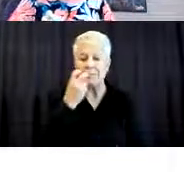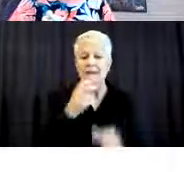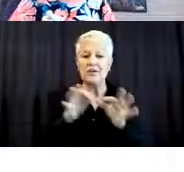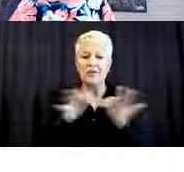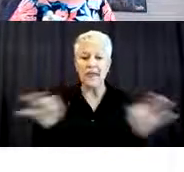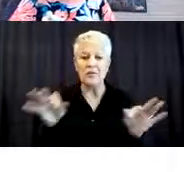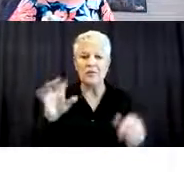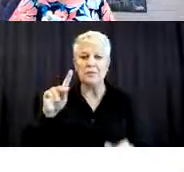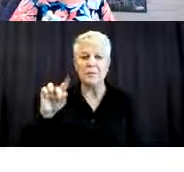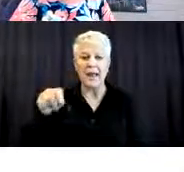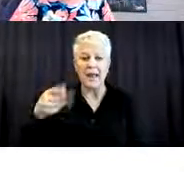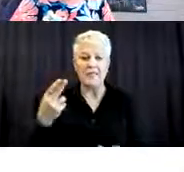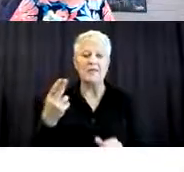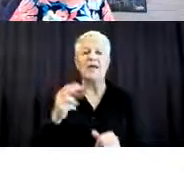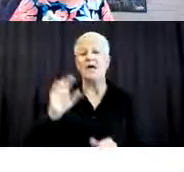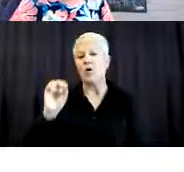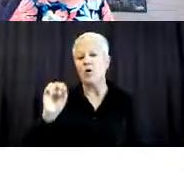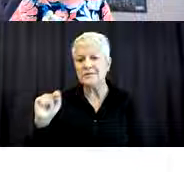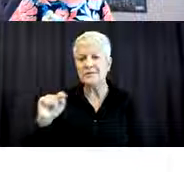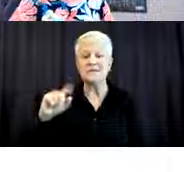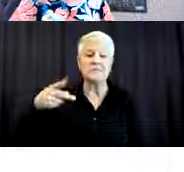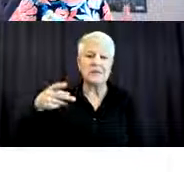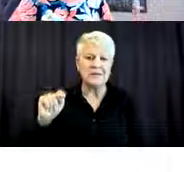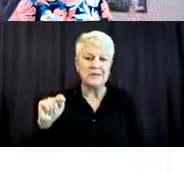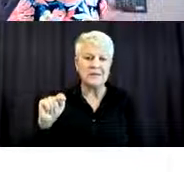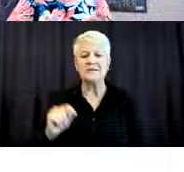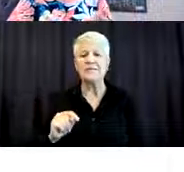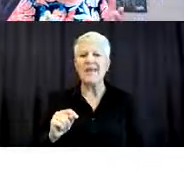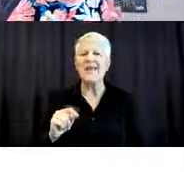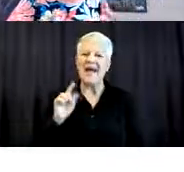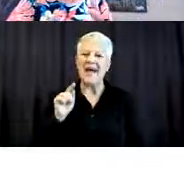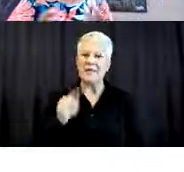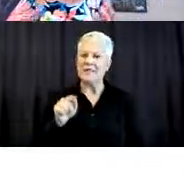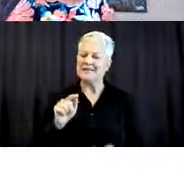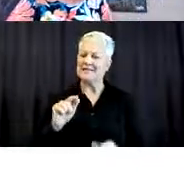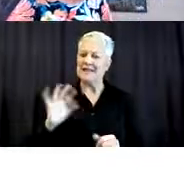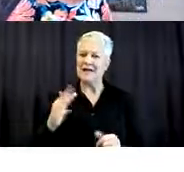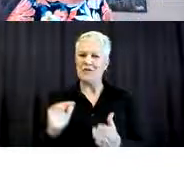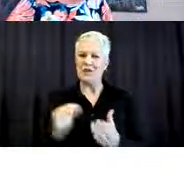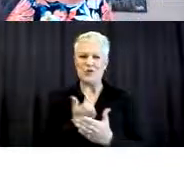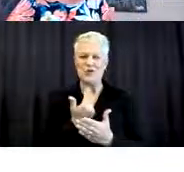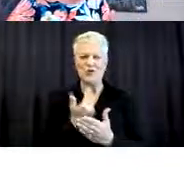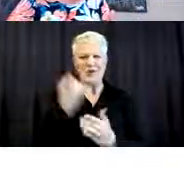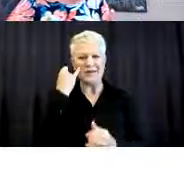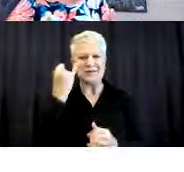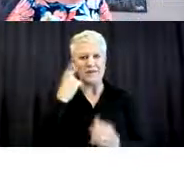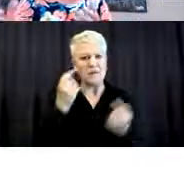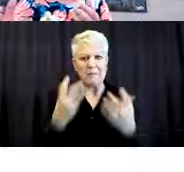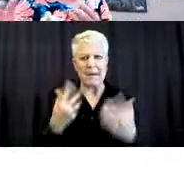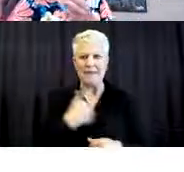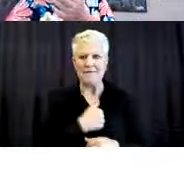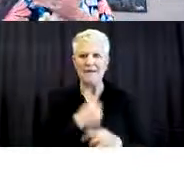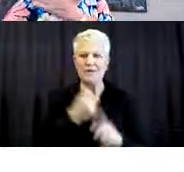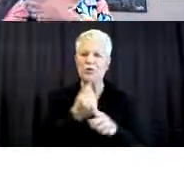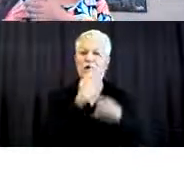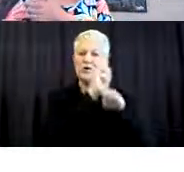pathologists, occupational therapists, physical therapists. This is kind of a new range for many of us who are